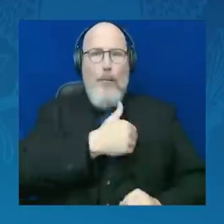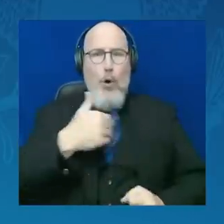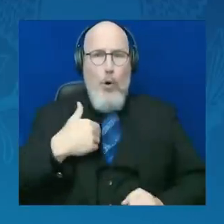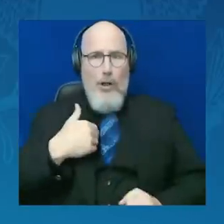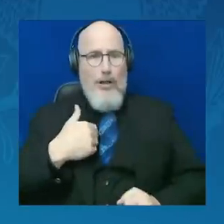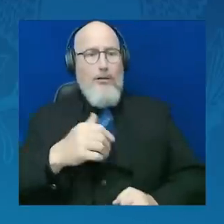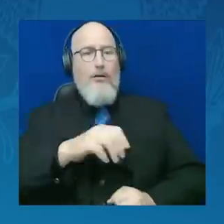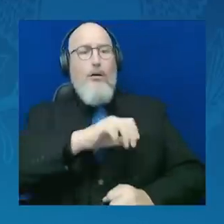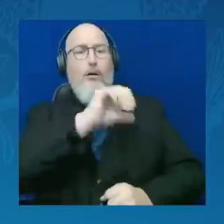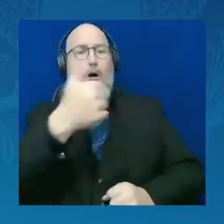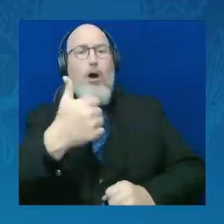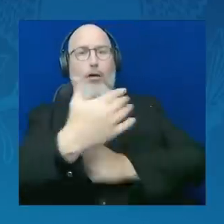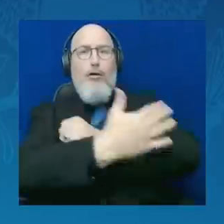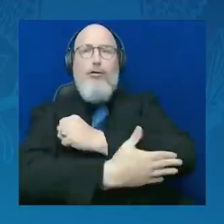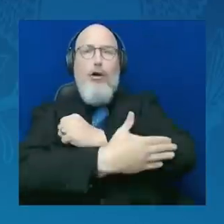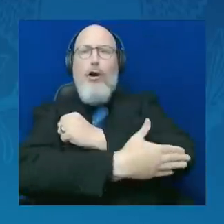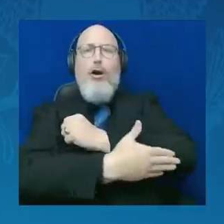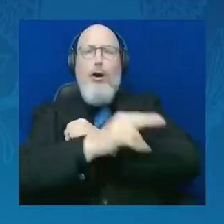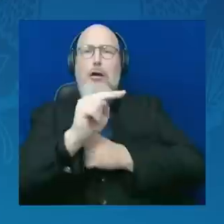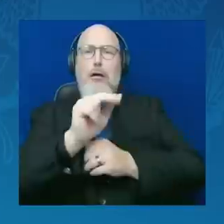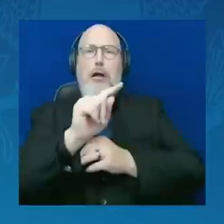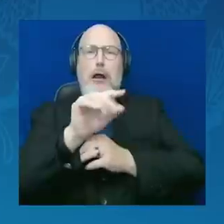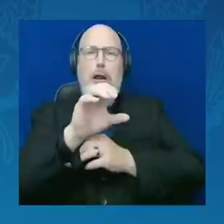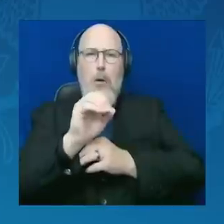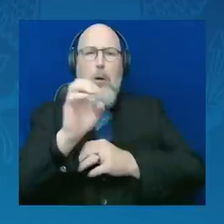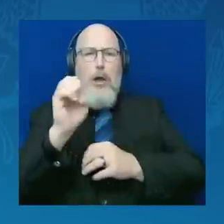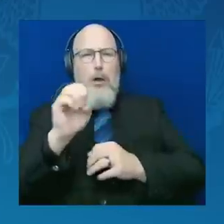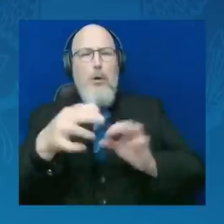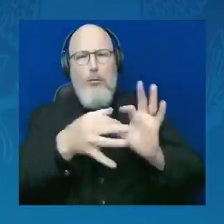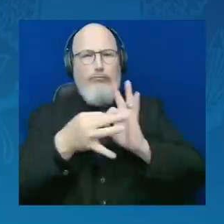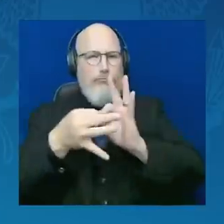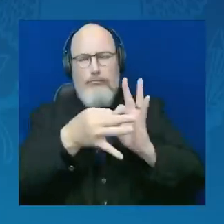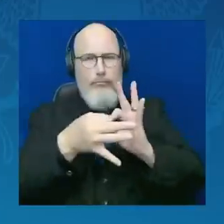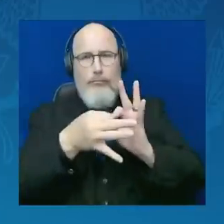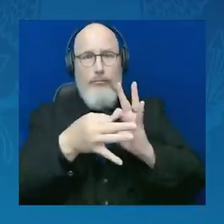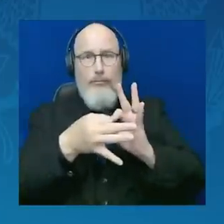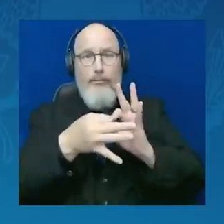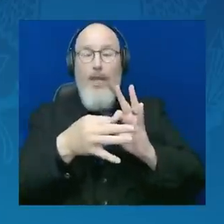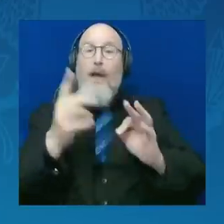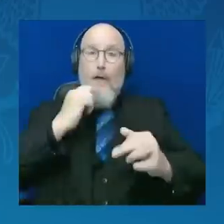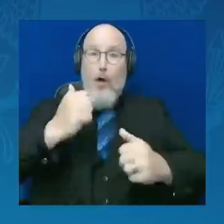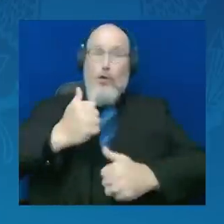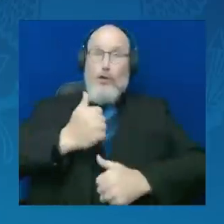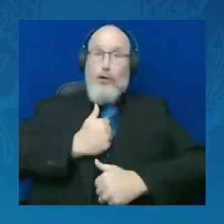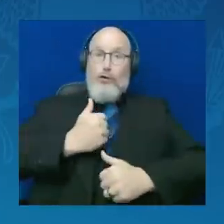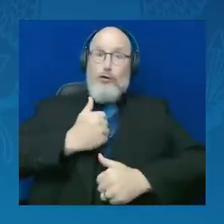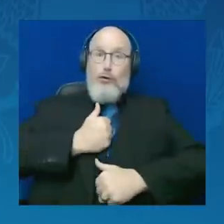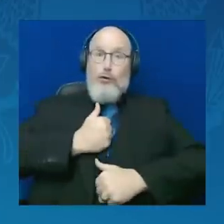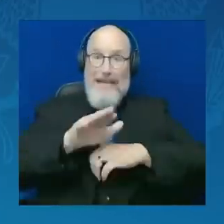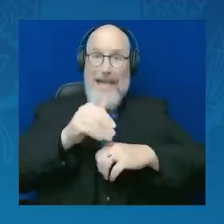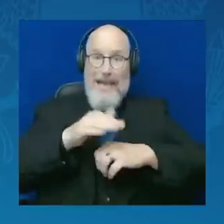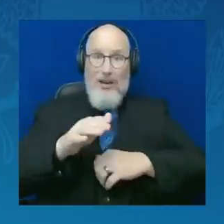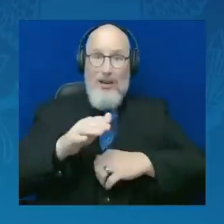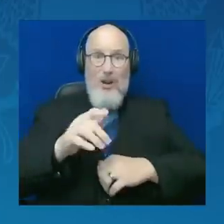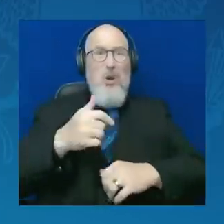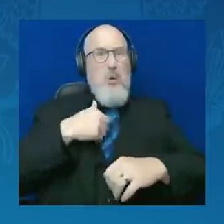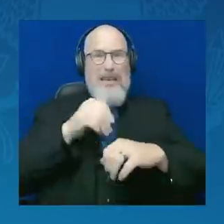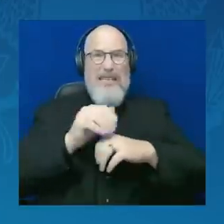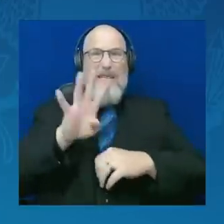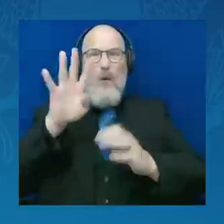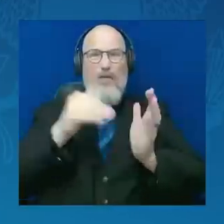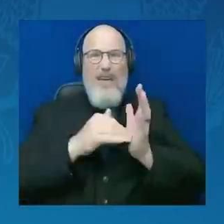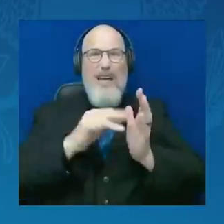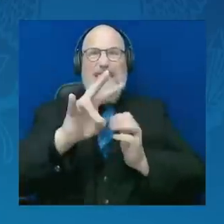relates to troop deployment, we have recently deployed an additional 4,700 American troops to